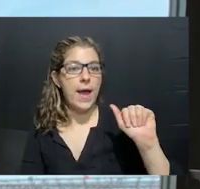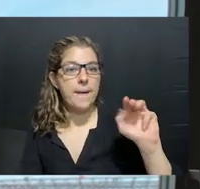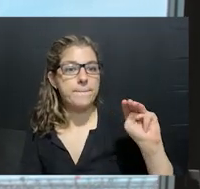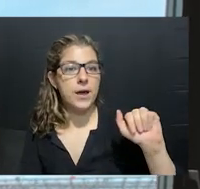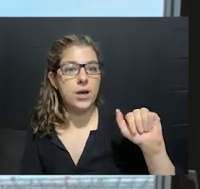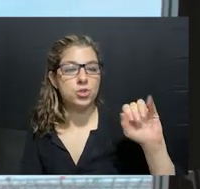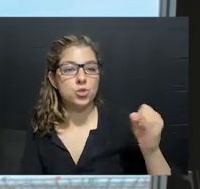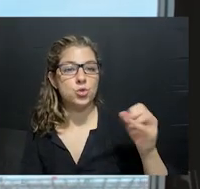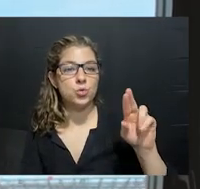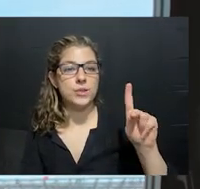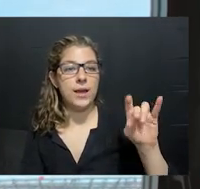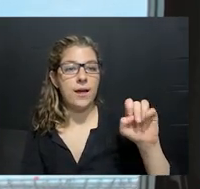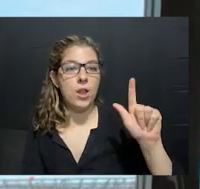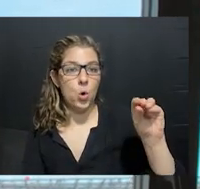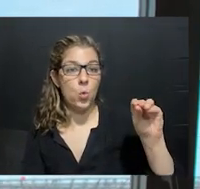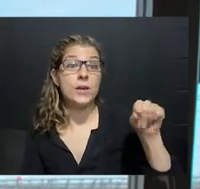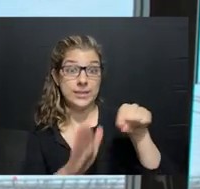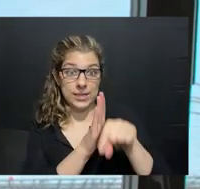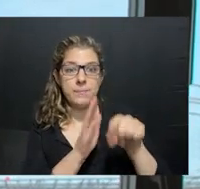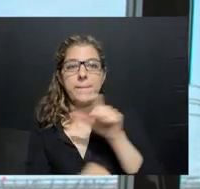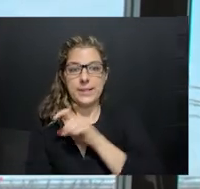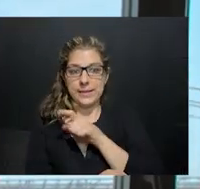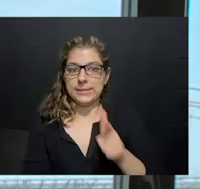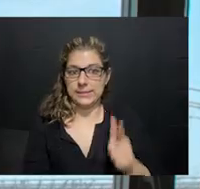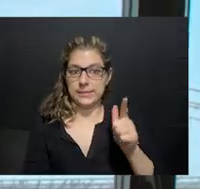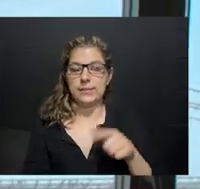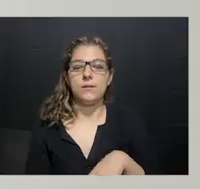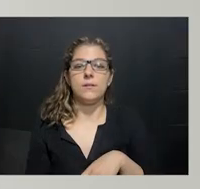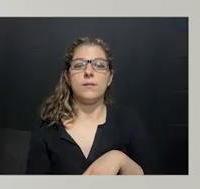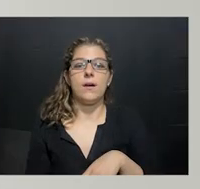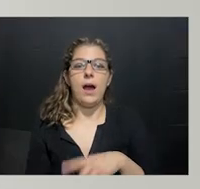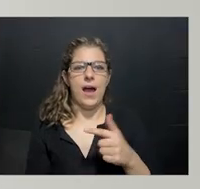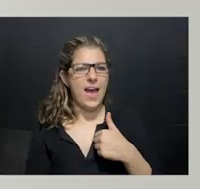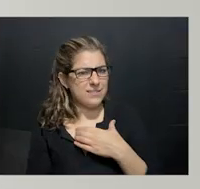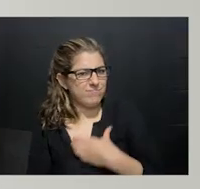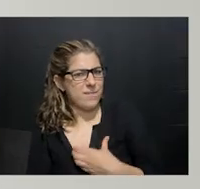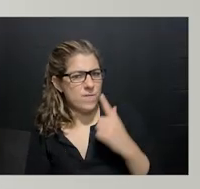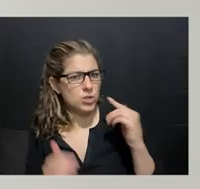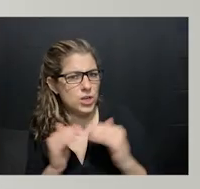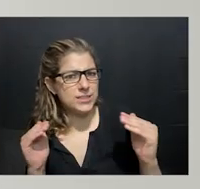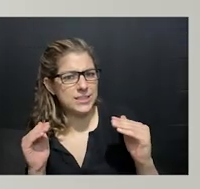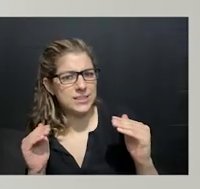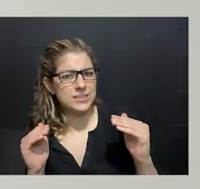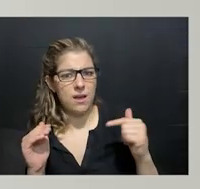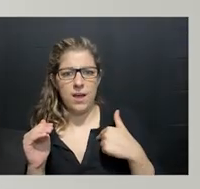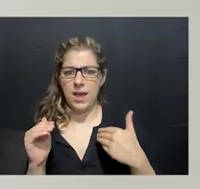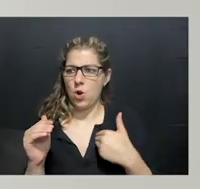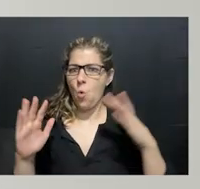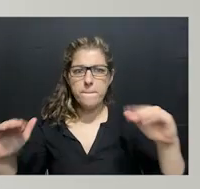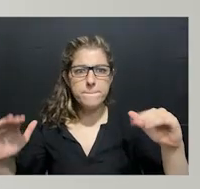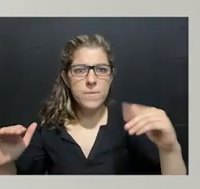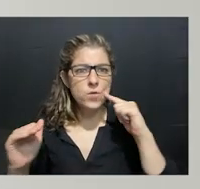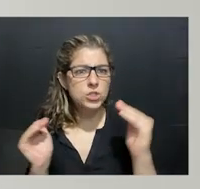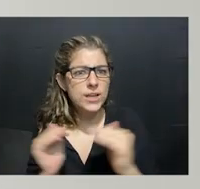had been killed by police officers, I had a desire for justice, I had